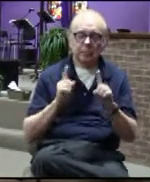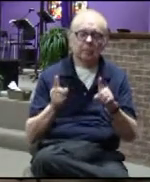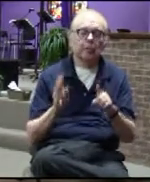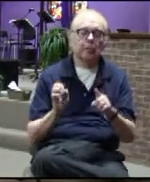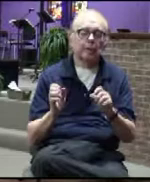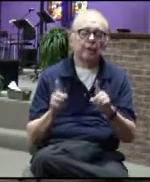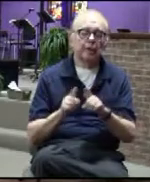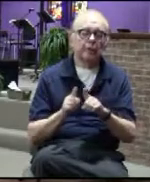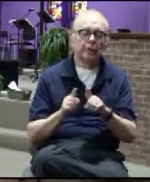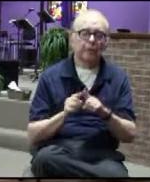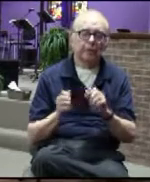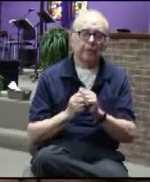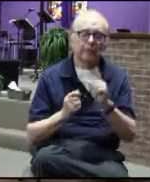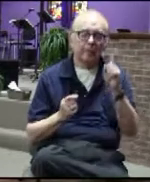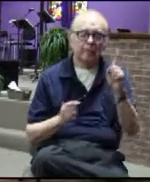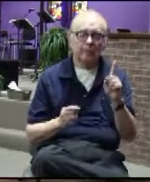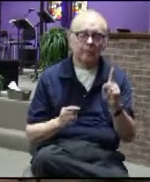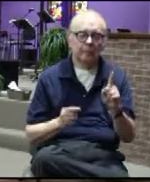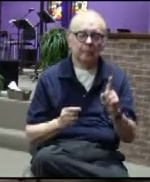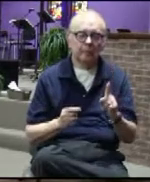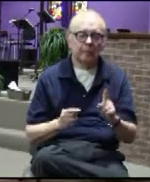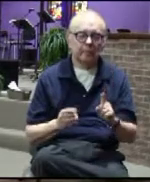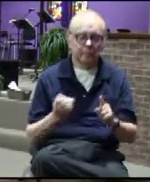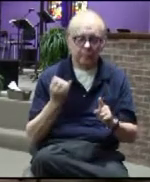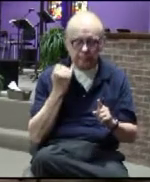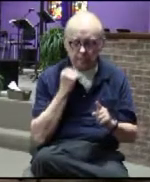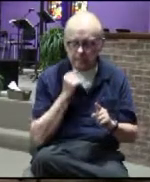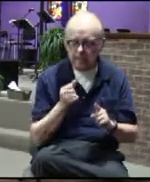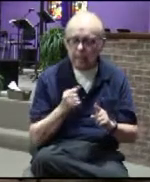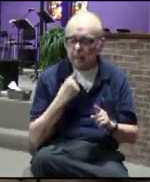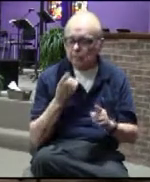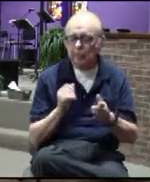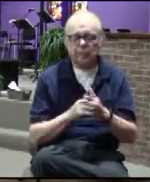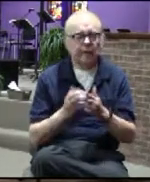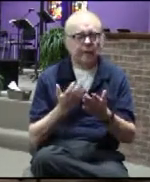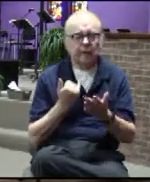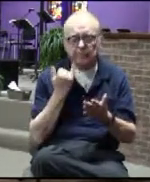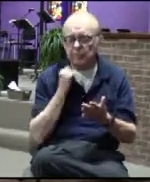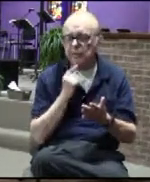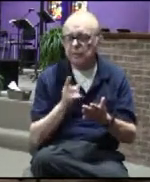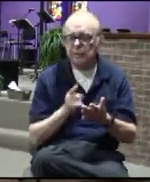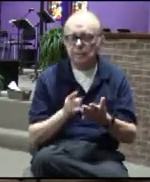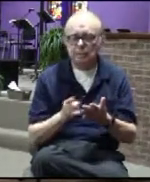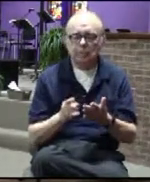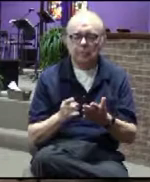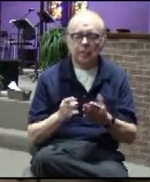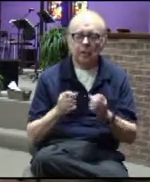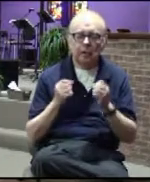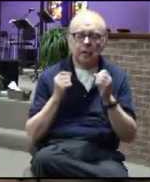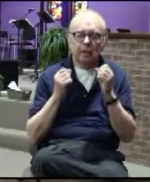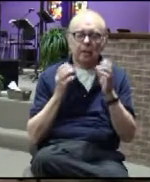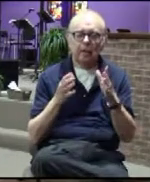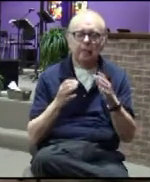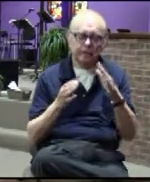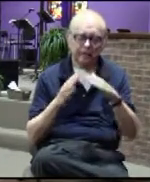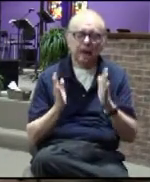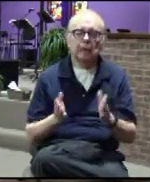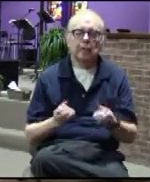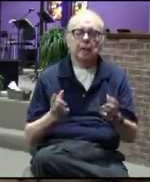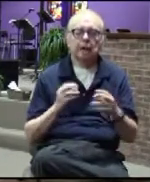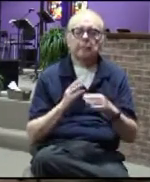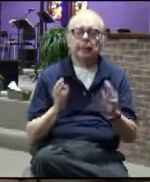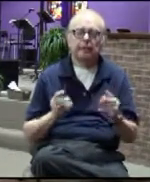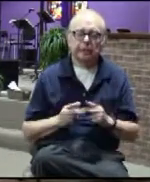can be also if it were not so he said I would have told you so in my father's house are many mansions